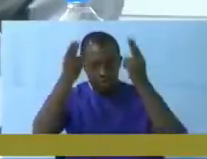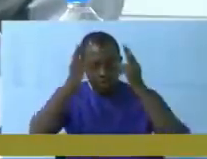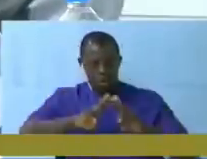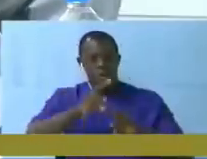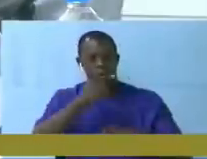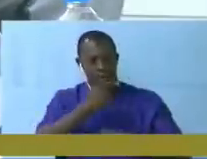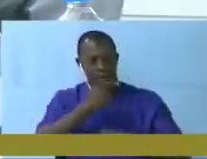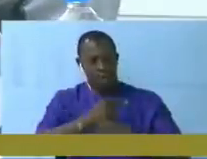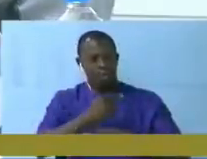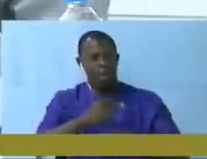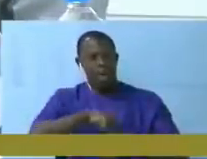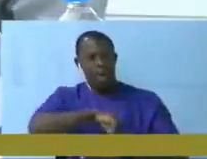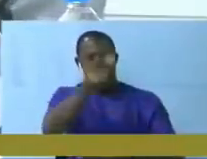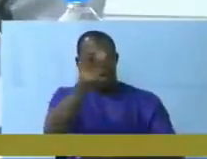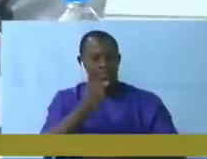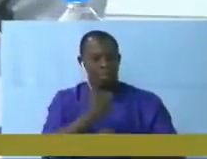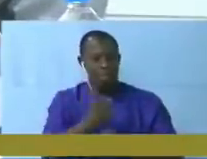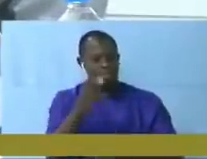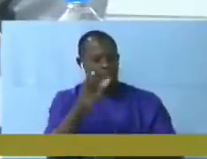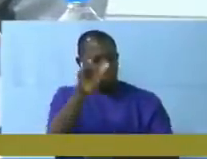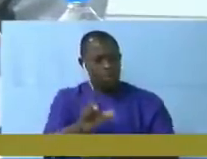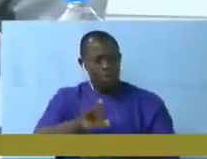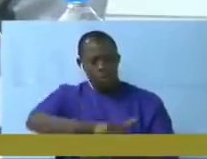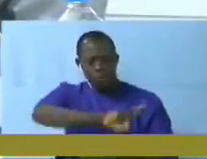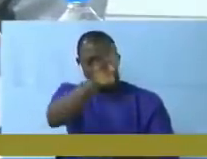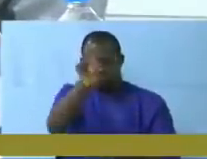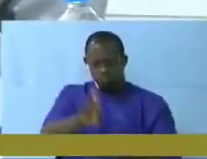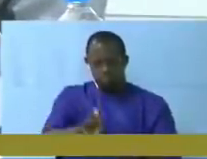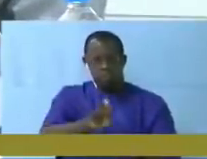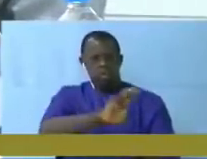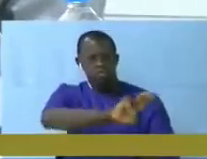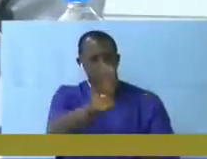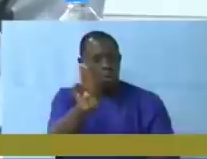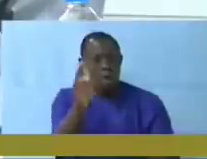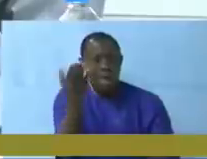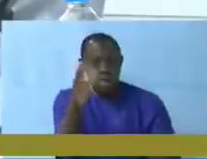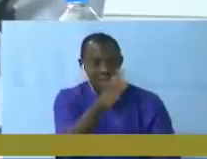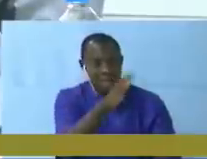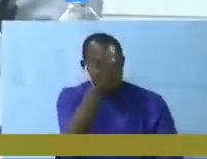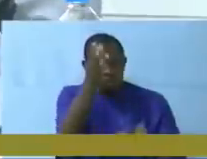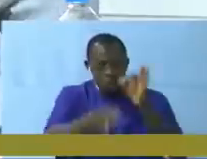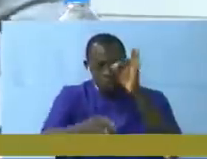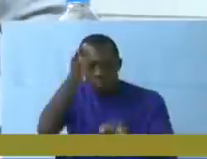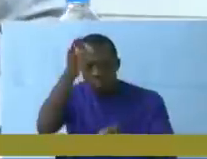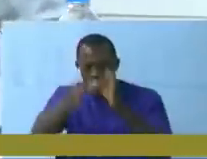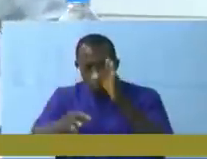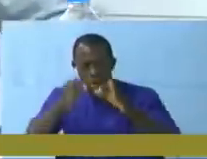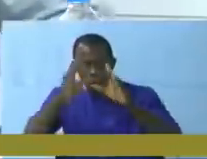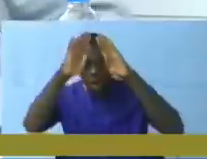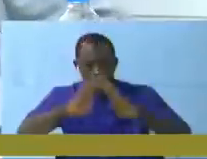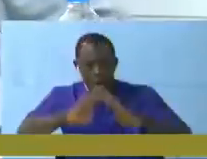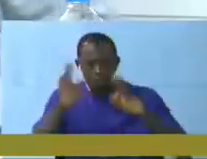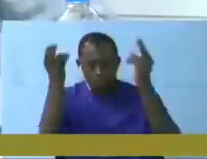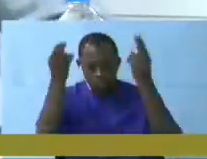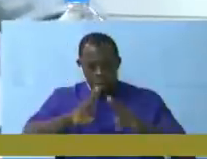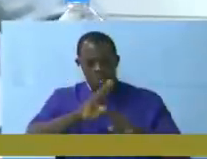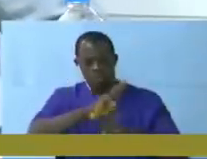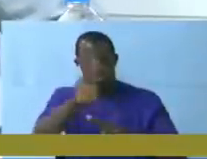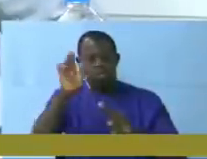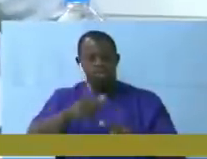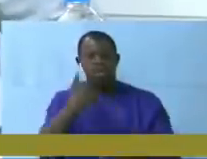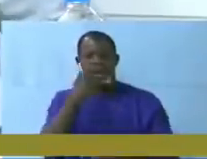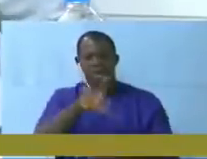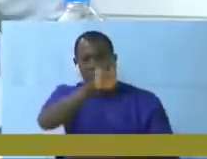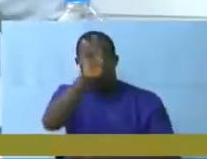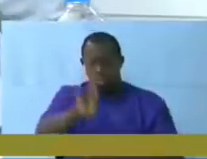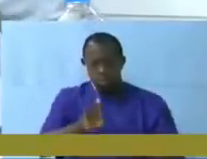made also, they were also made unquestionable before any court of law. Loi bobu nak nga xamne ni dal dinañu ko tek muy degree di